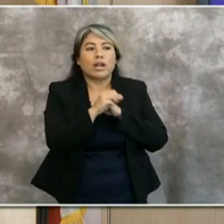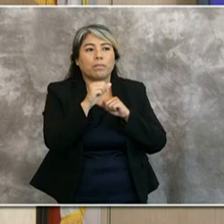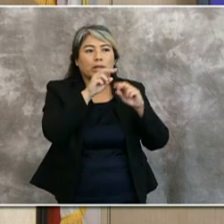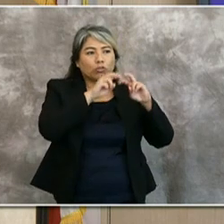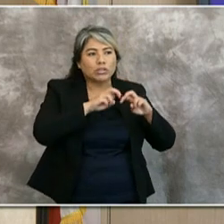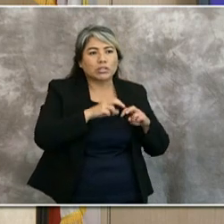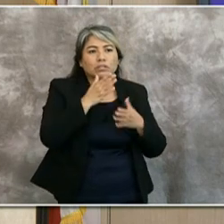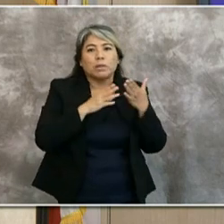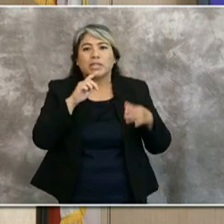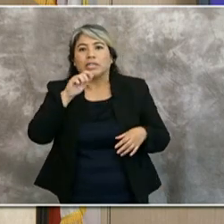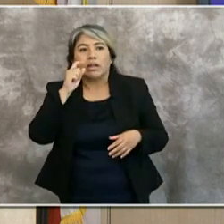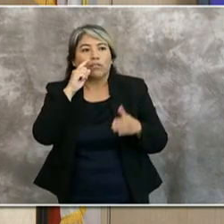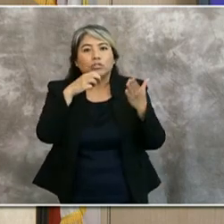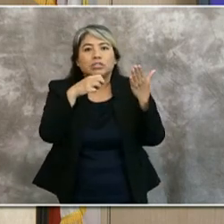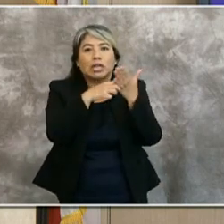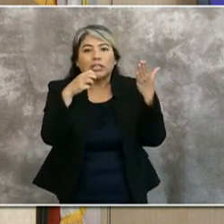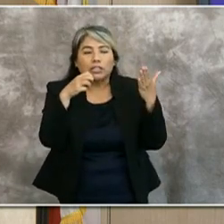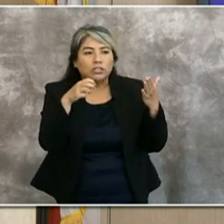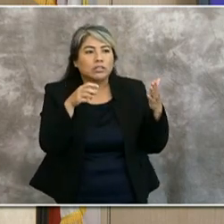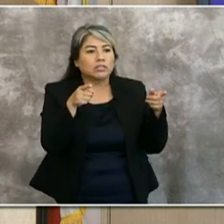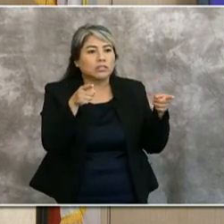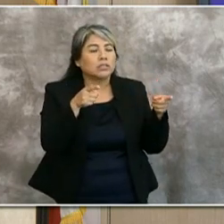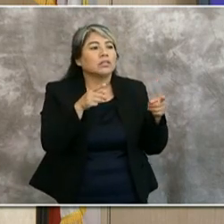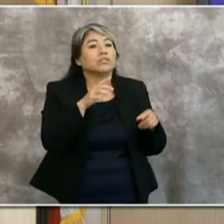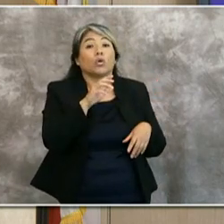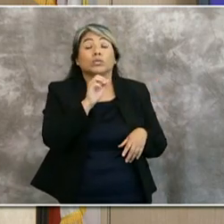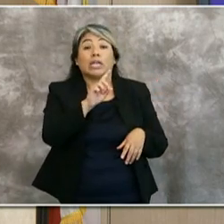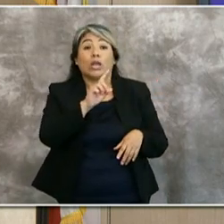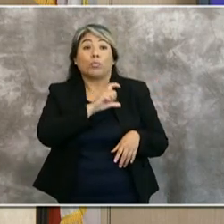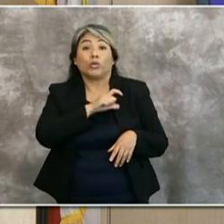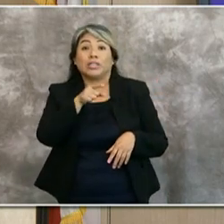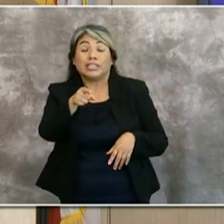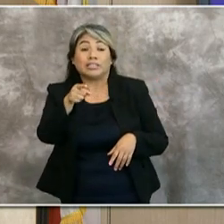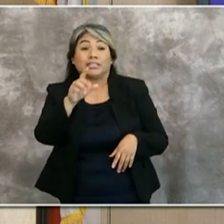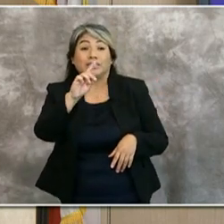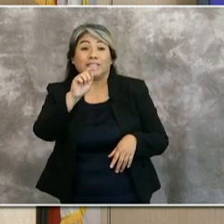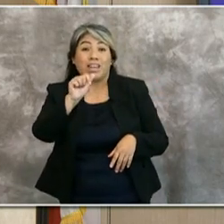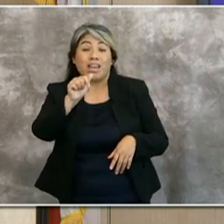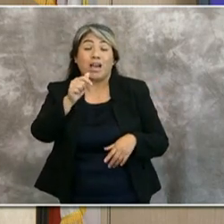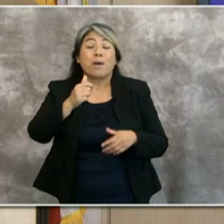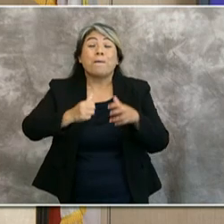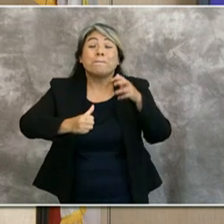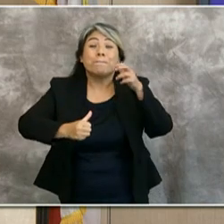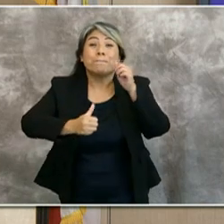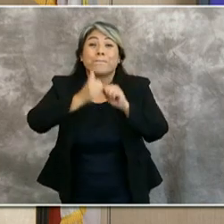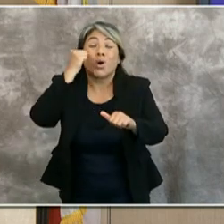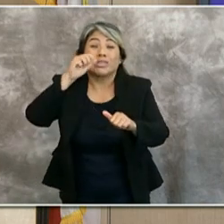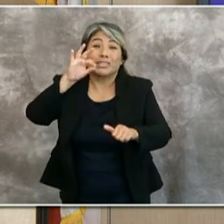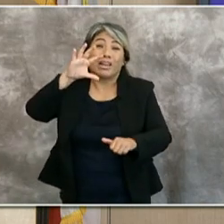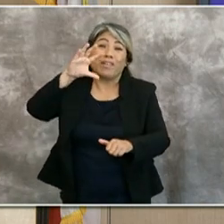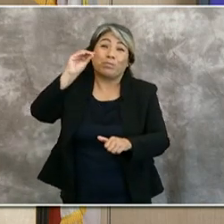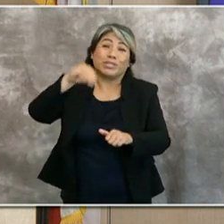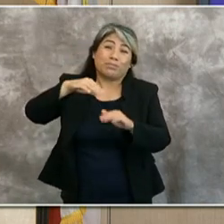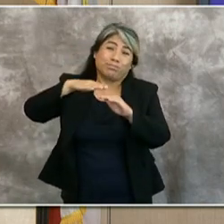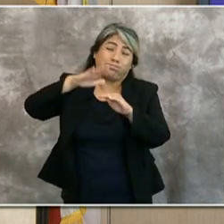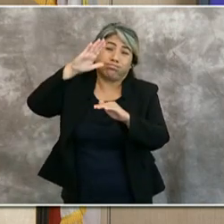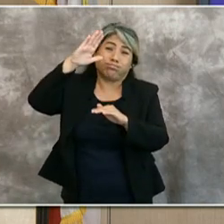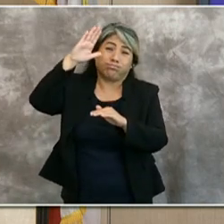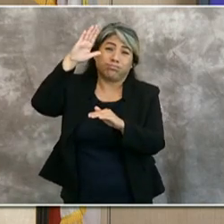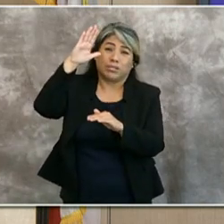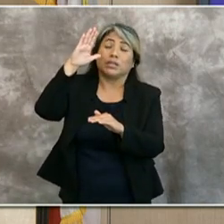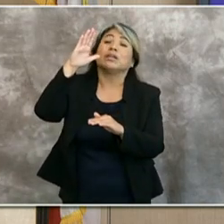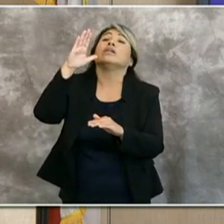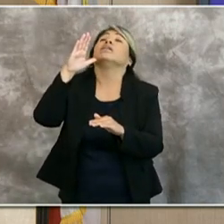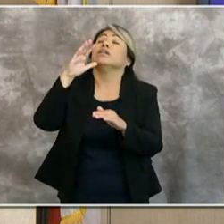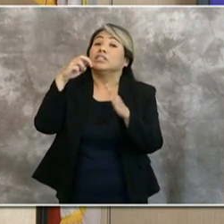for citations as well. And when you look at the data for San Diego Police, the vast, overwhelming 95+% of the number